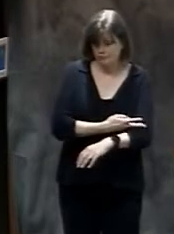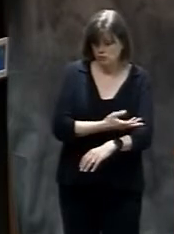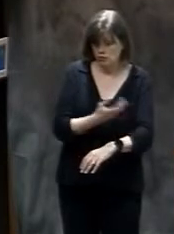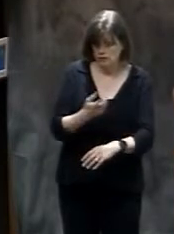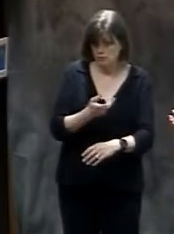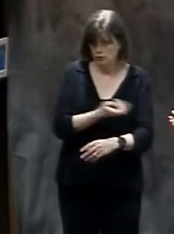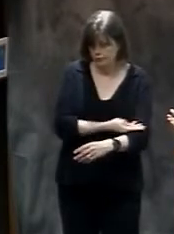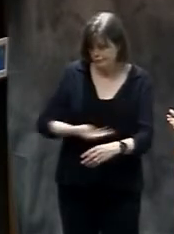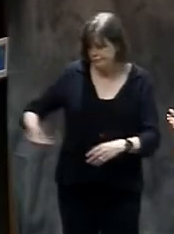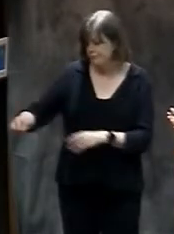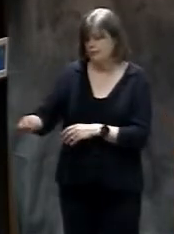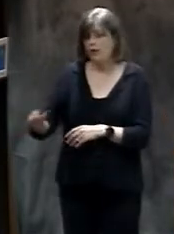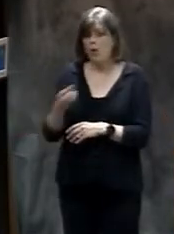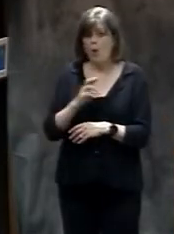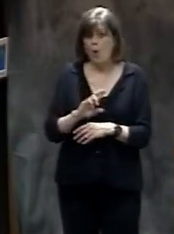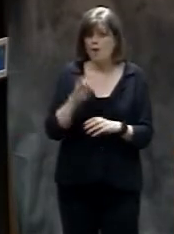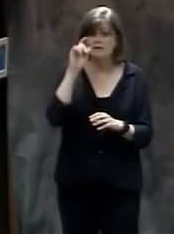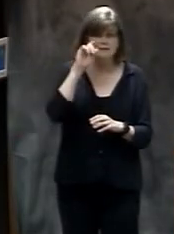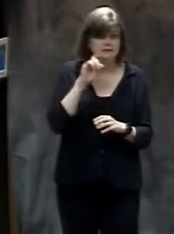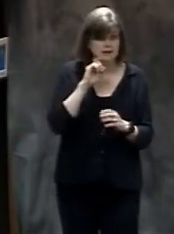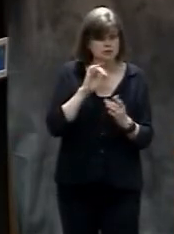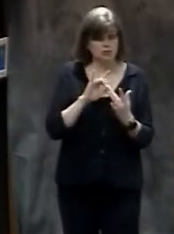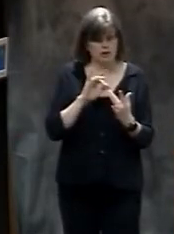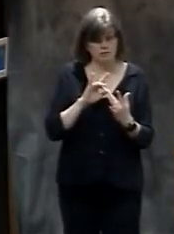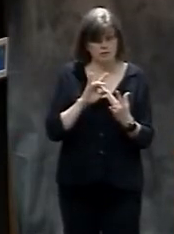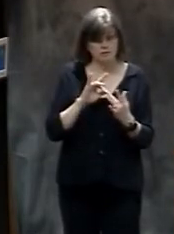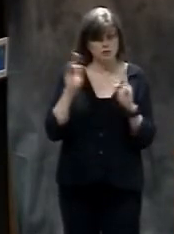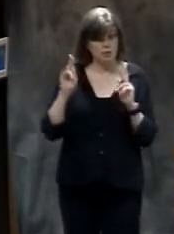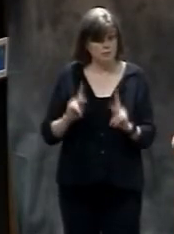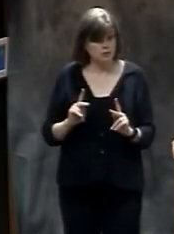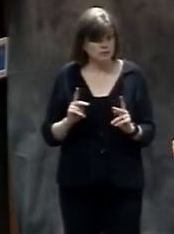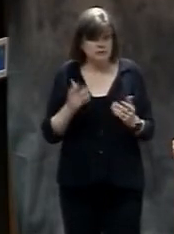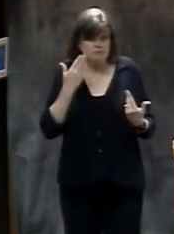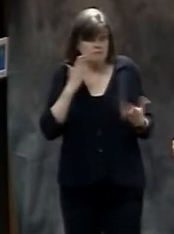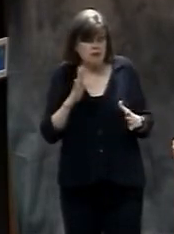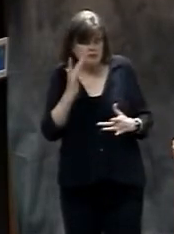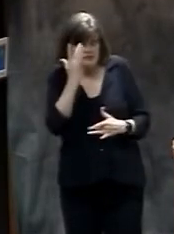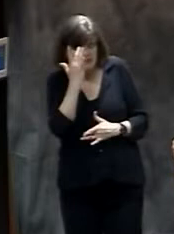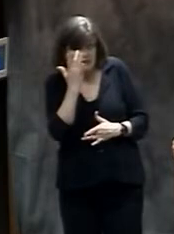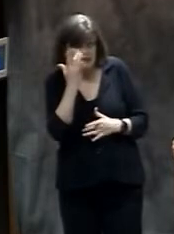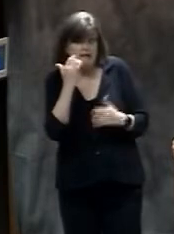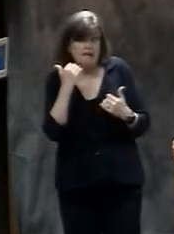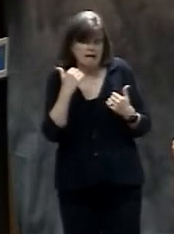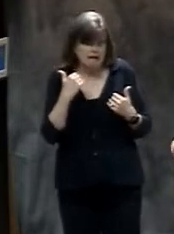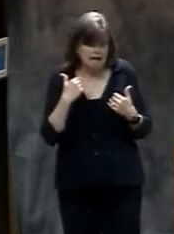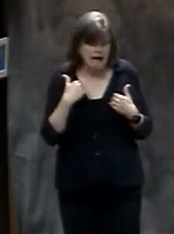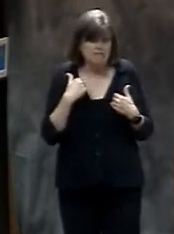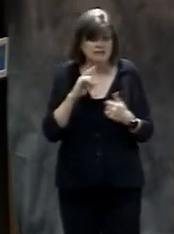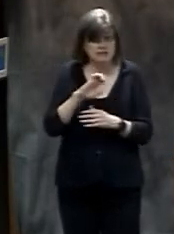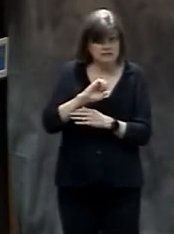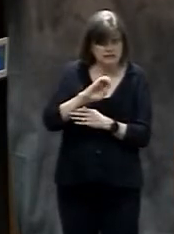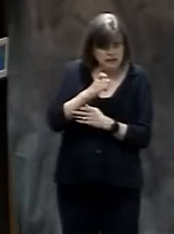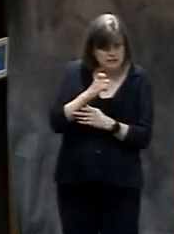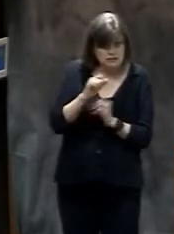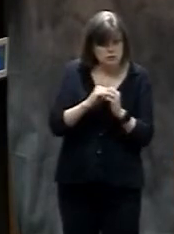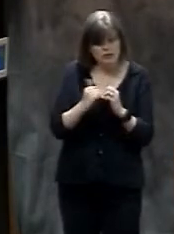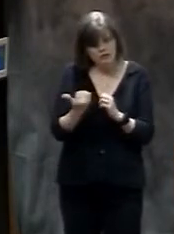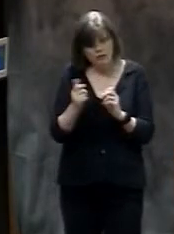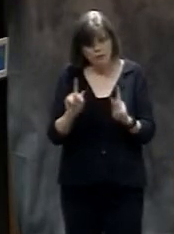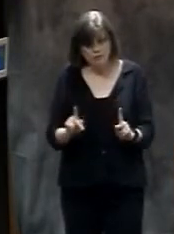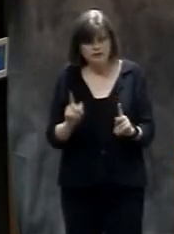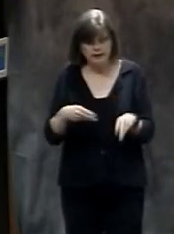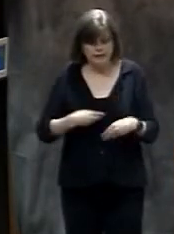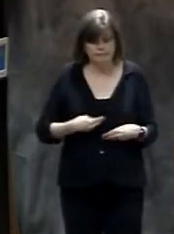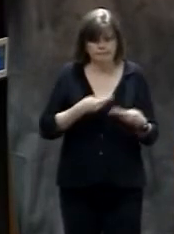be asymptomatic and still transmit this virus sexually. So it's very, very difficult to track. Most of